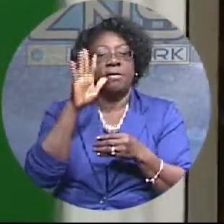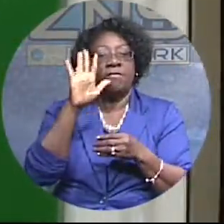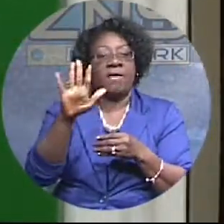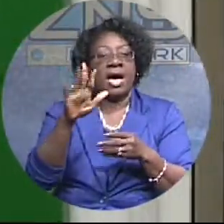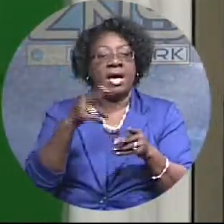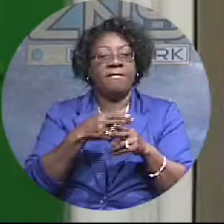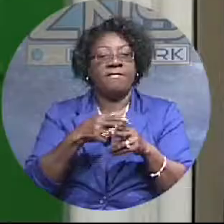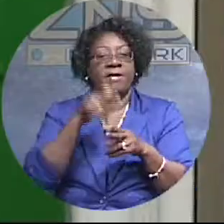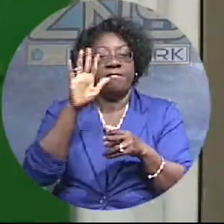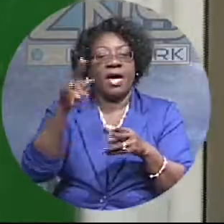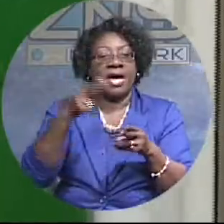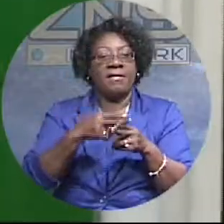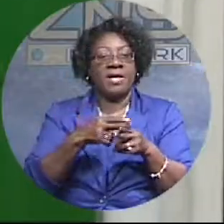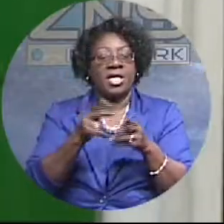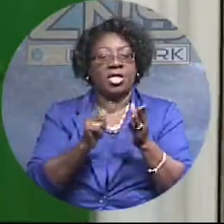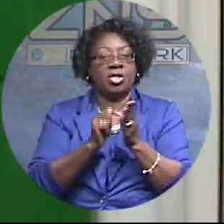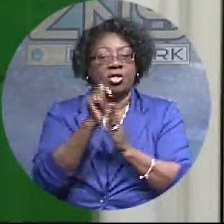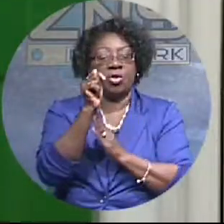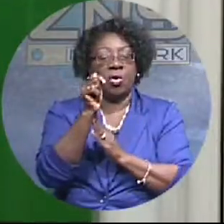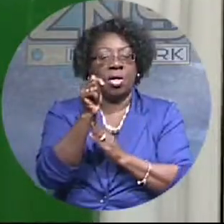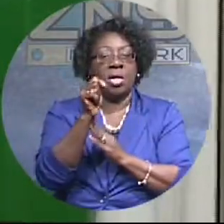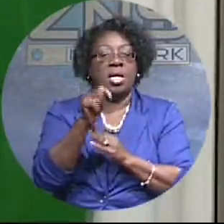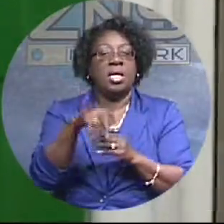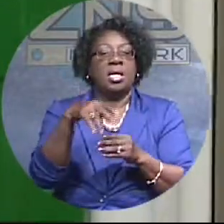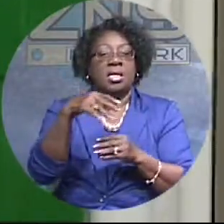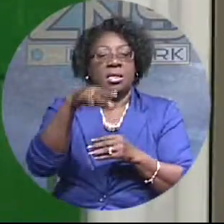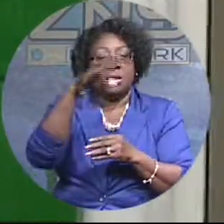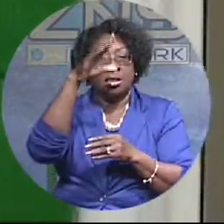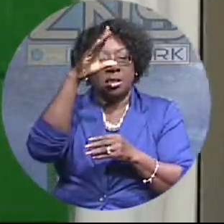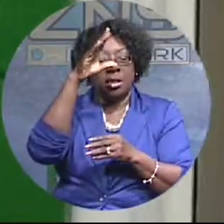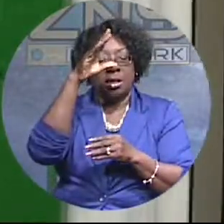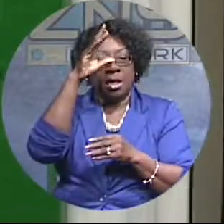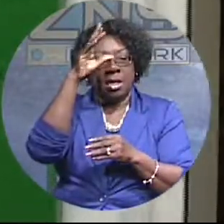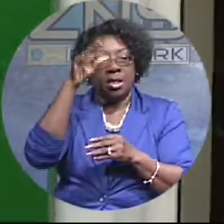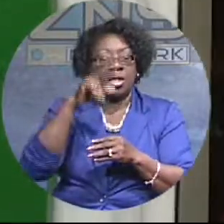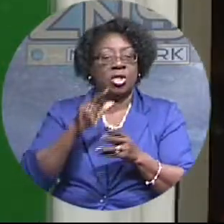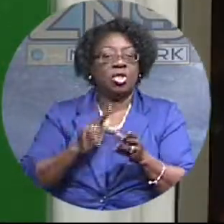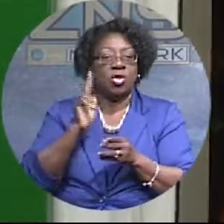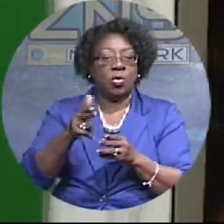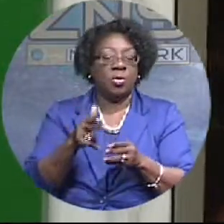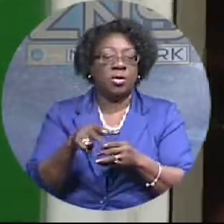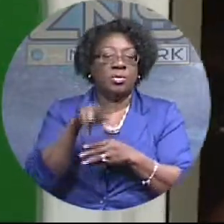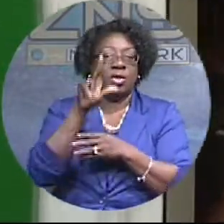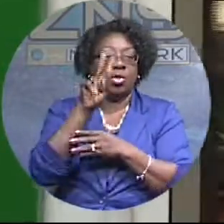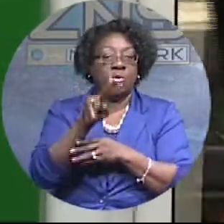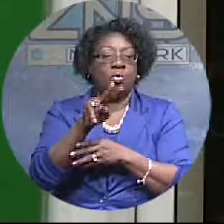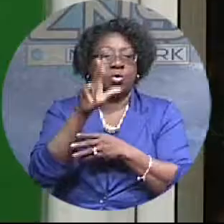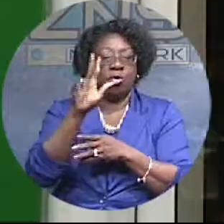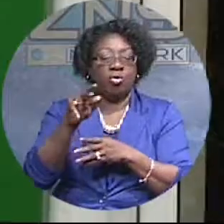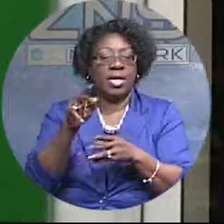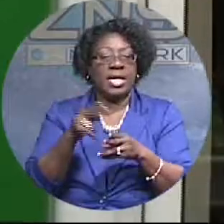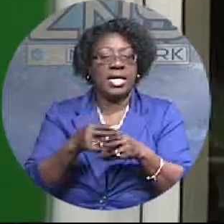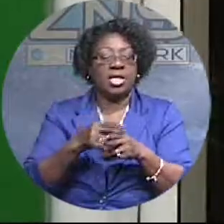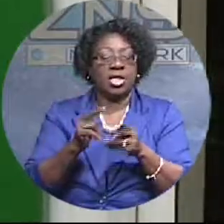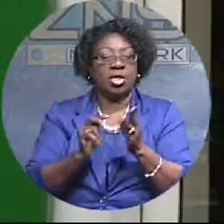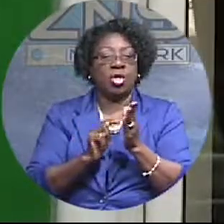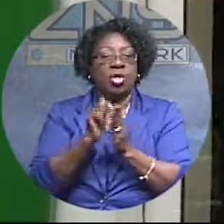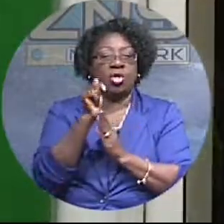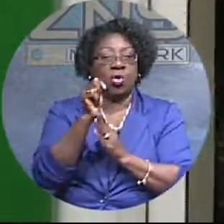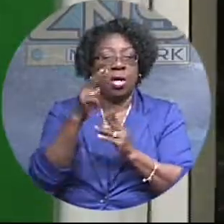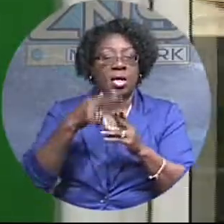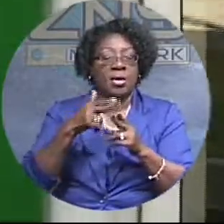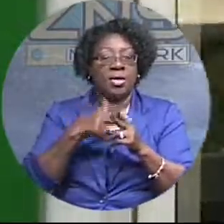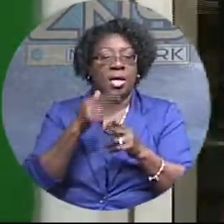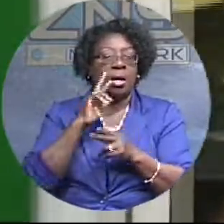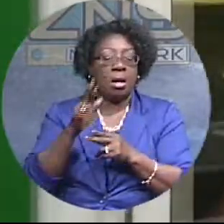5 inches tall, and the gunman was about 2 to 3 inches taller than her. The witness also indicated under cross-examination that she